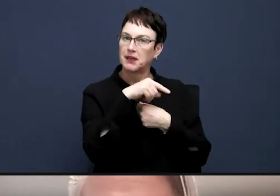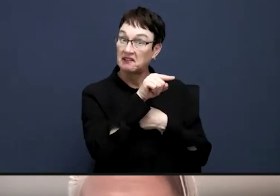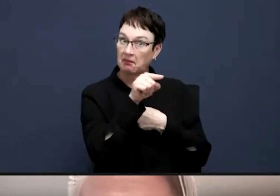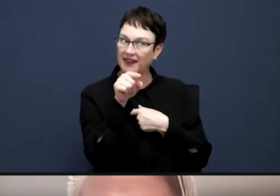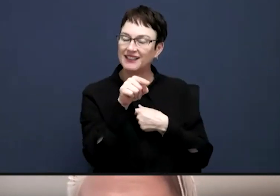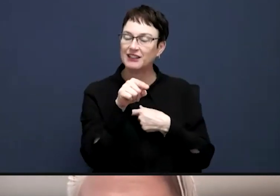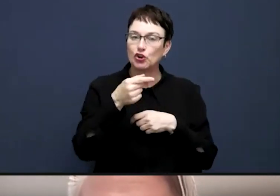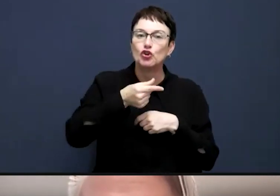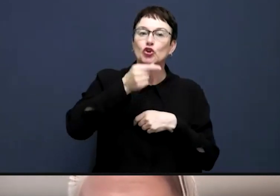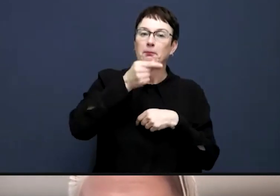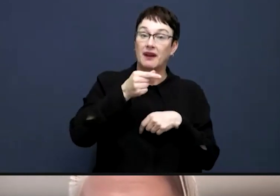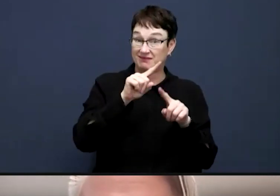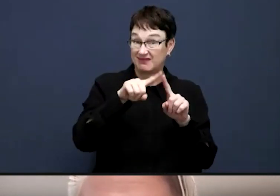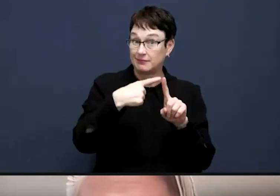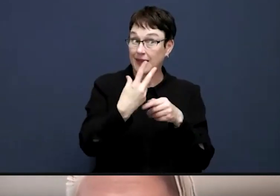state your name.